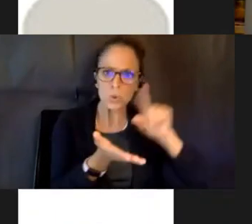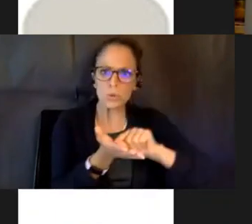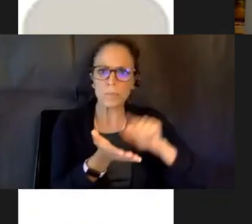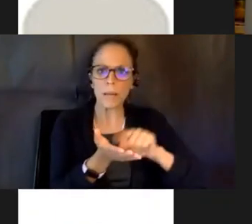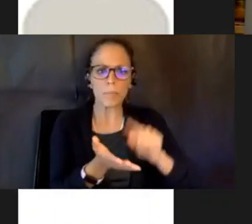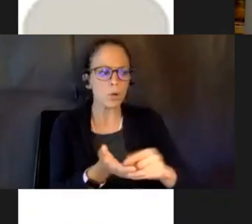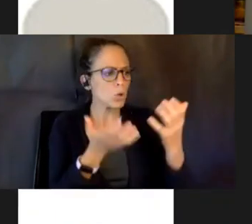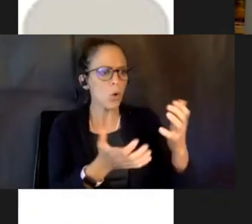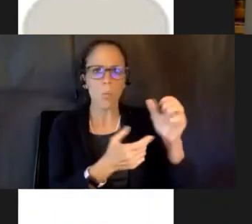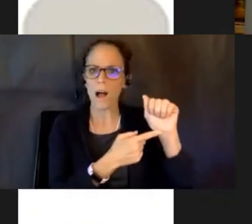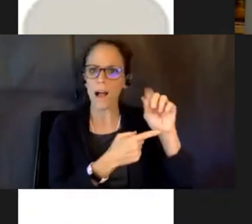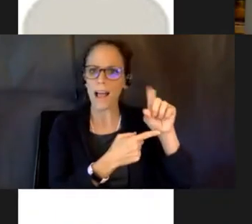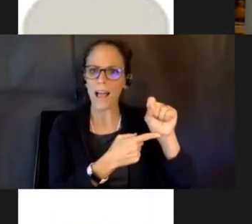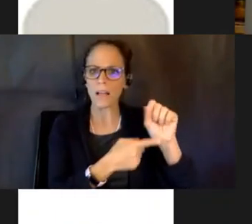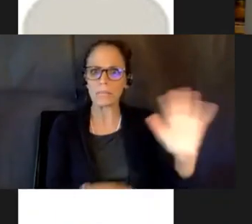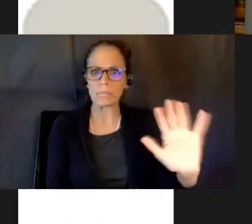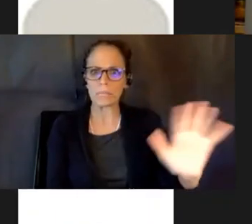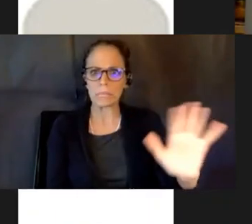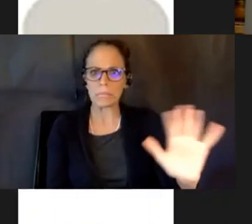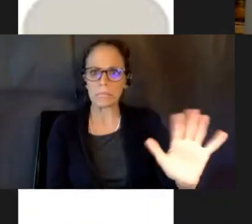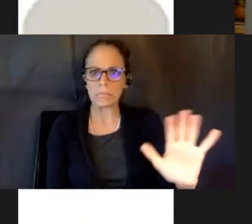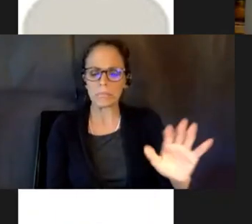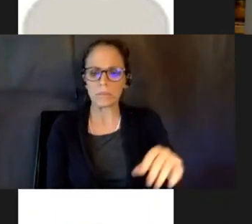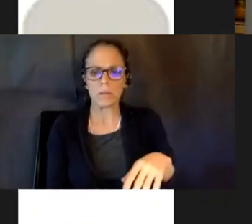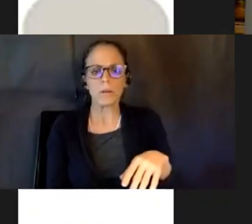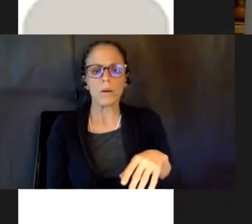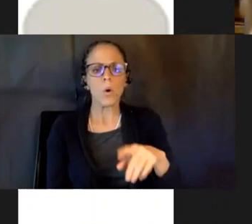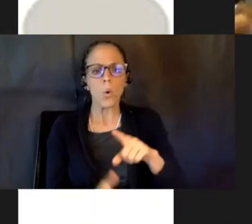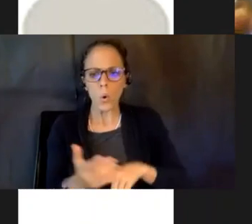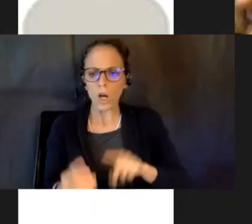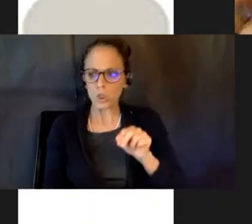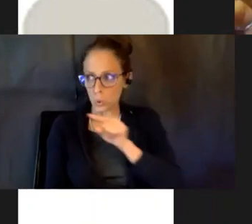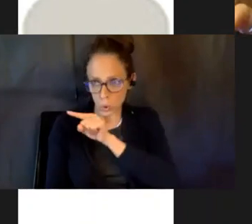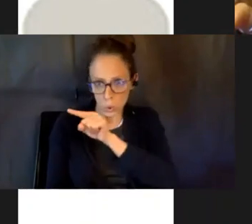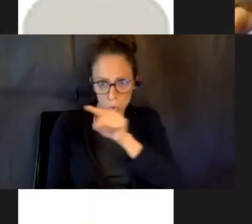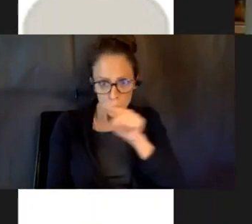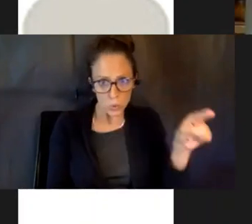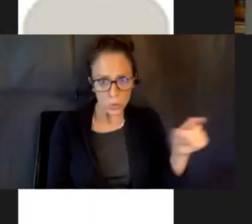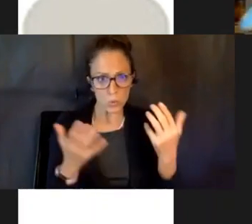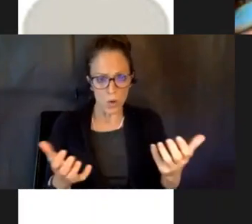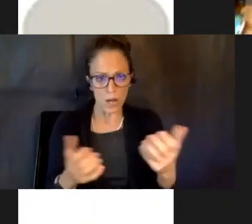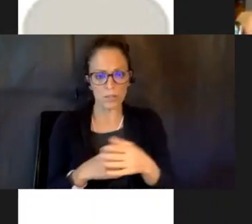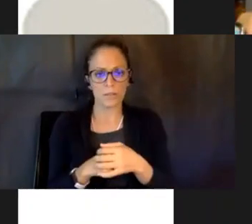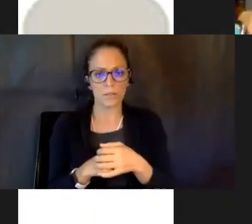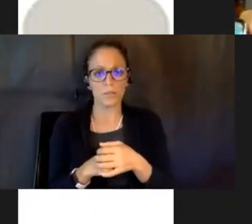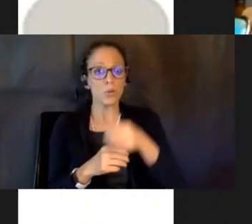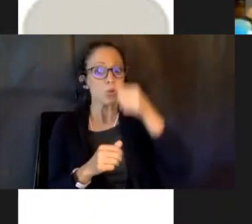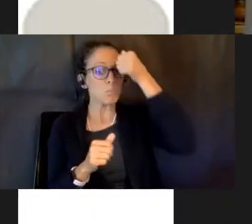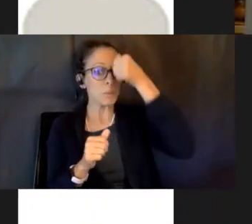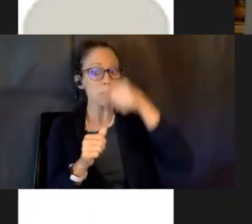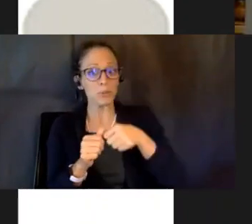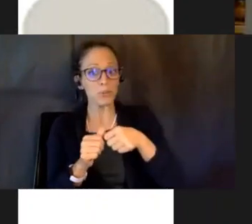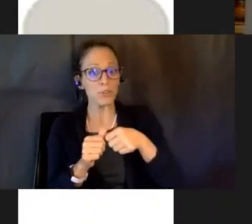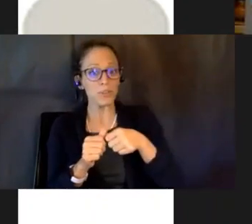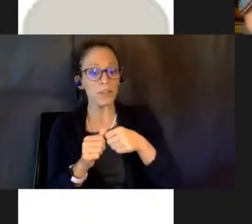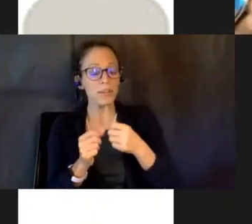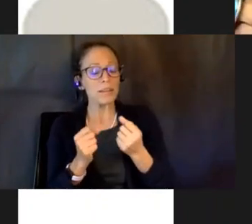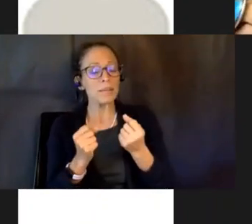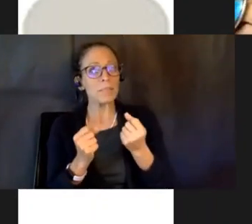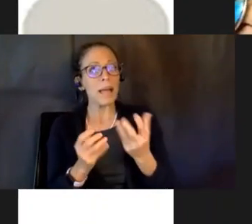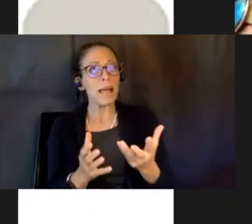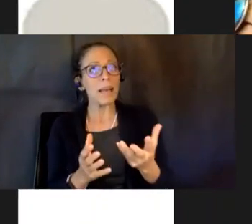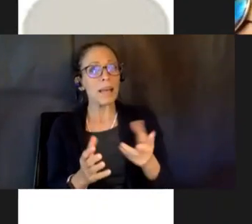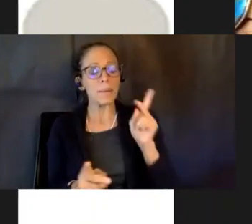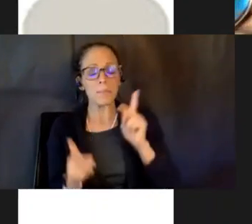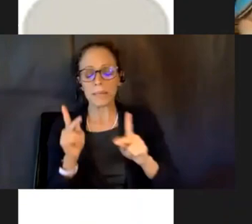Remember that around this subject, that you've got a majority population, many of them smart, many of them